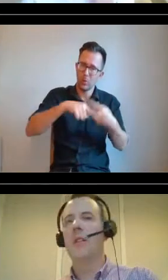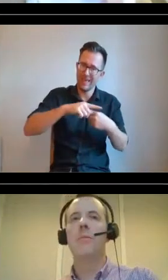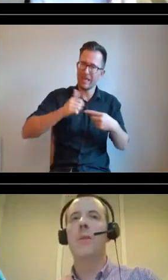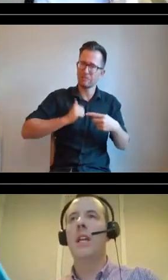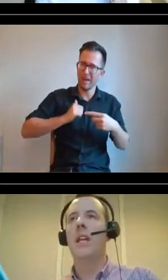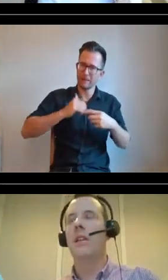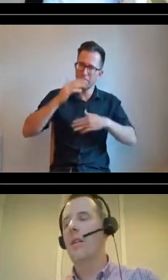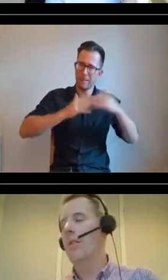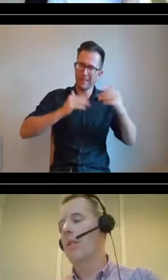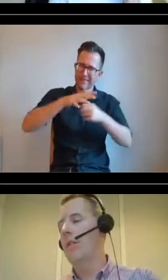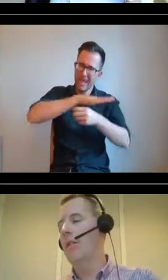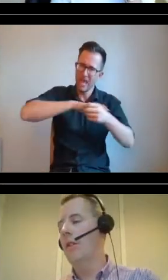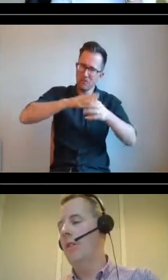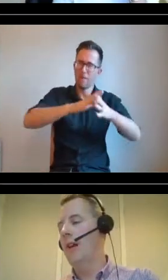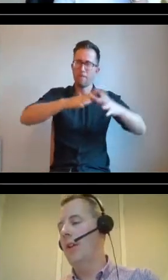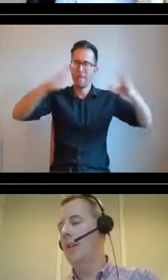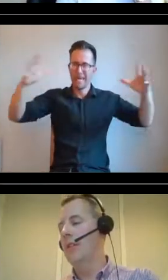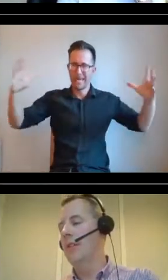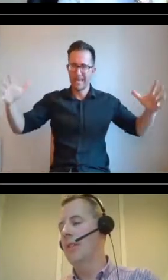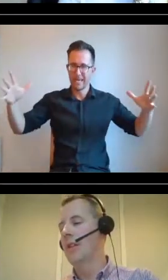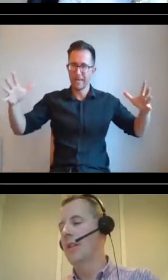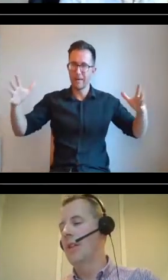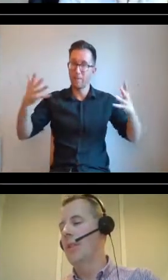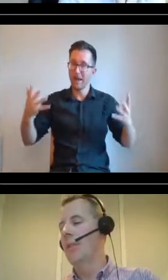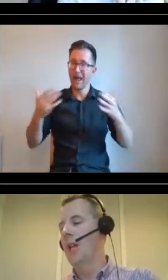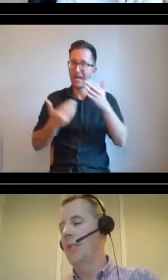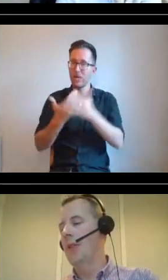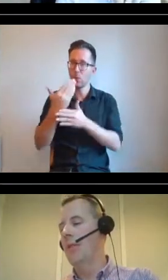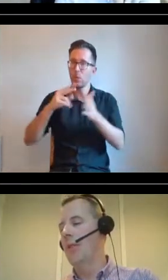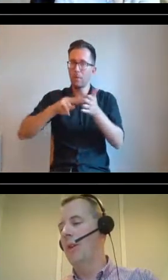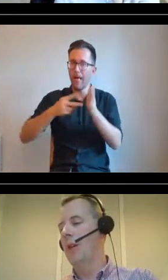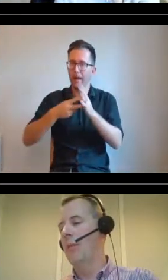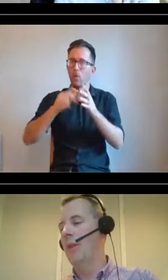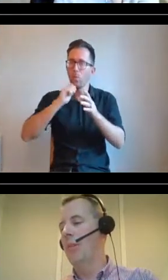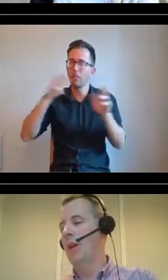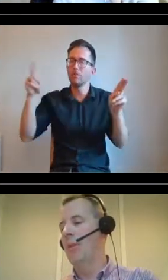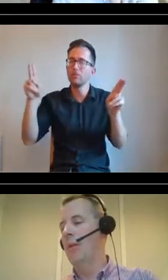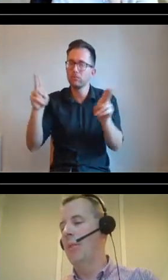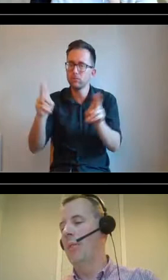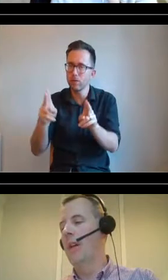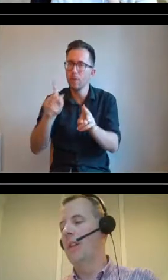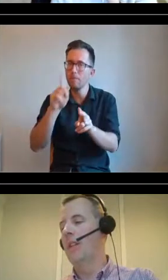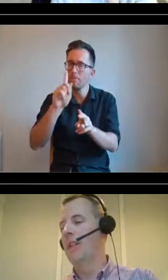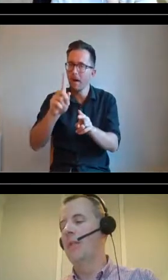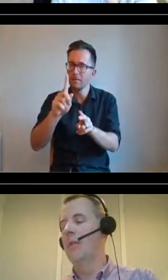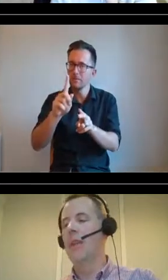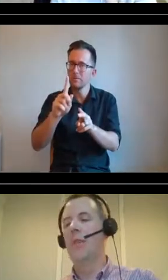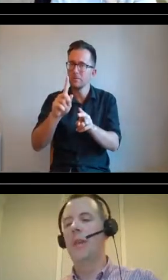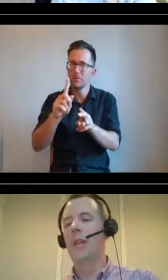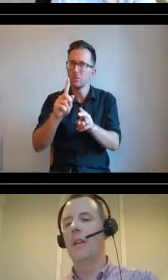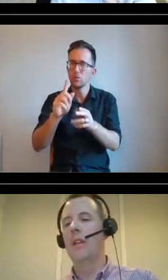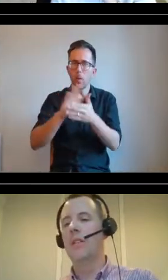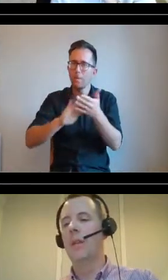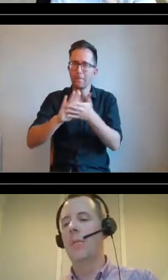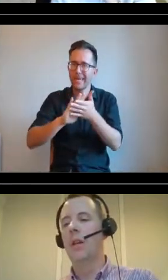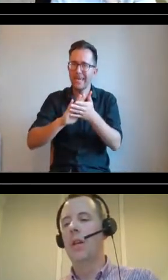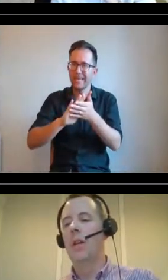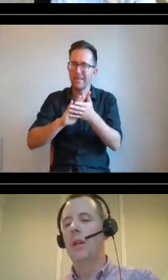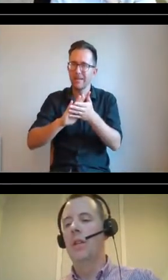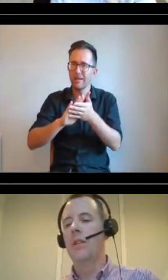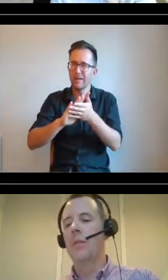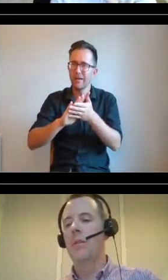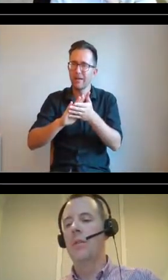that doesn't mean that there aren't new areas that may be required on a permanent basis. So it could be that there's